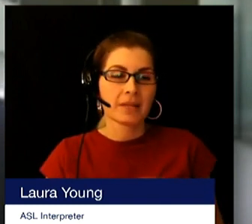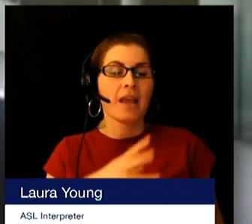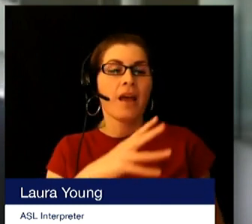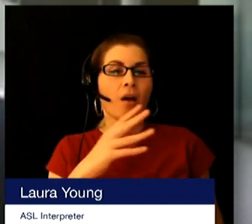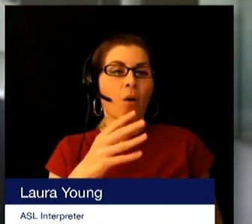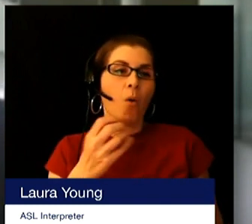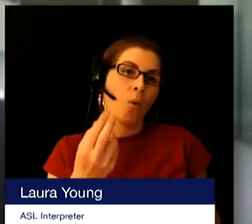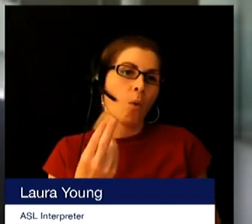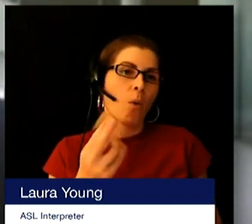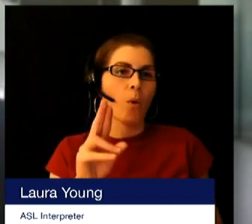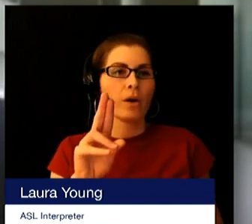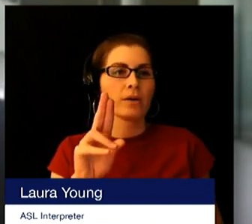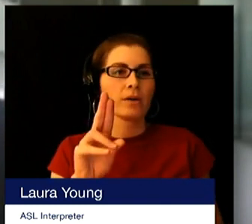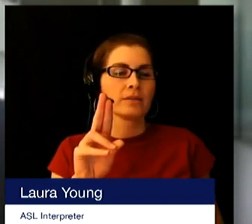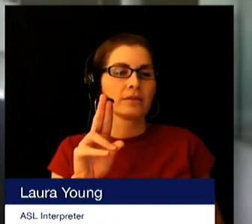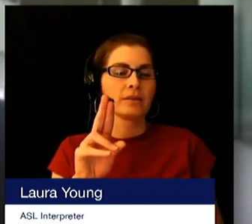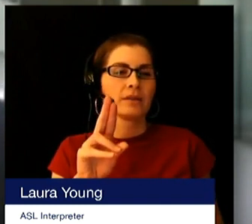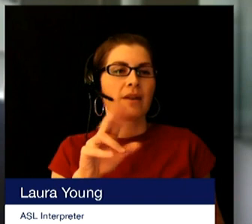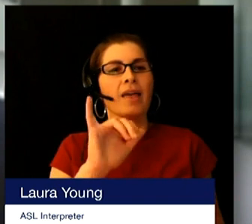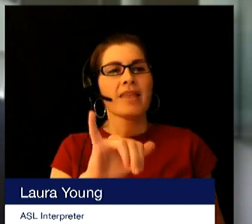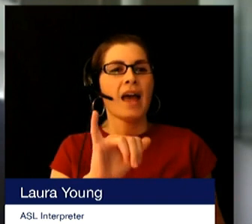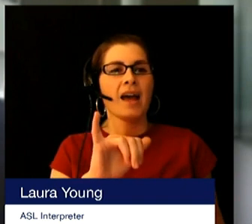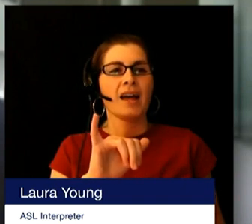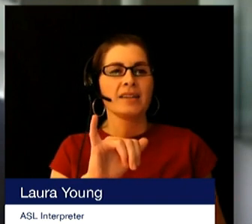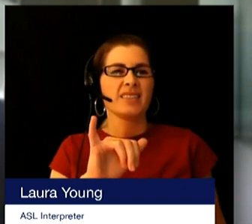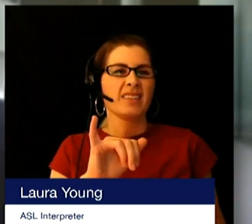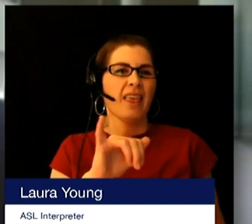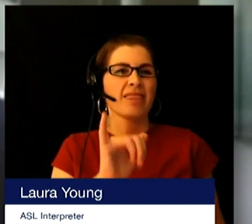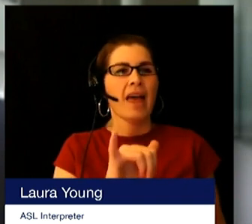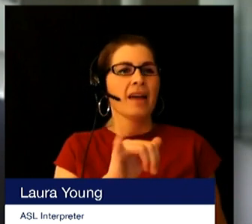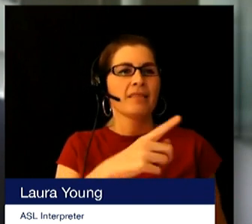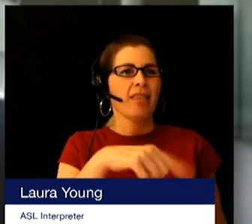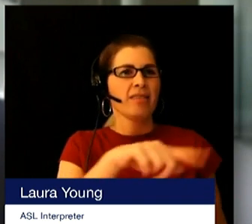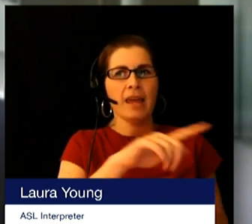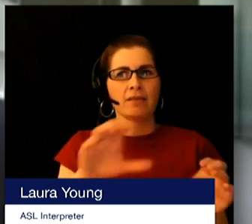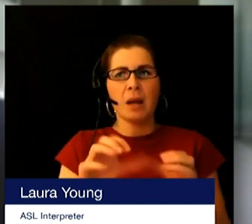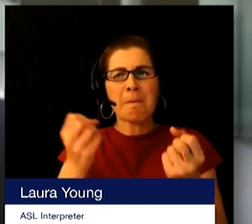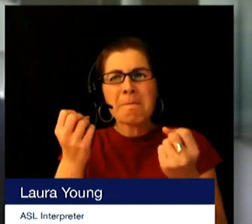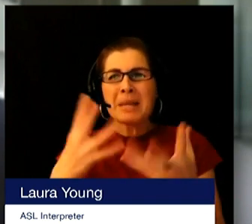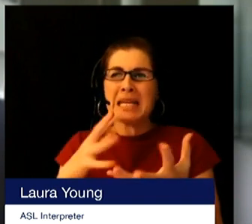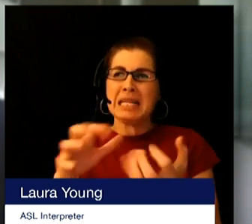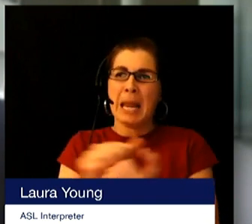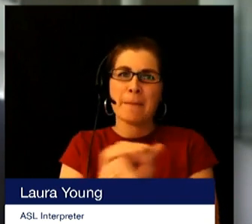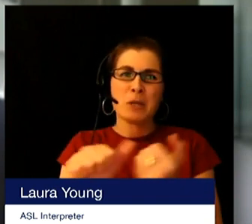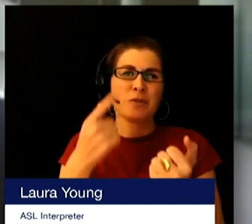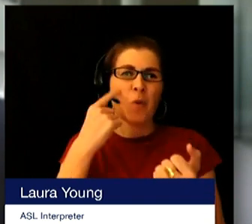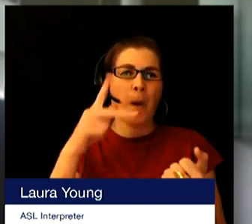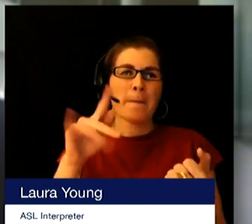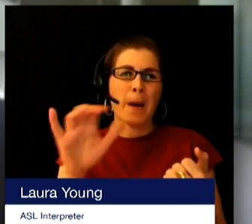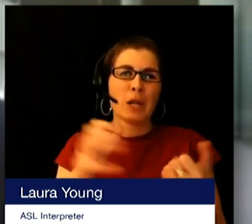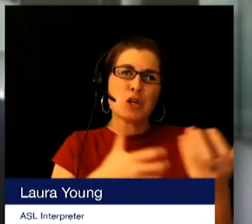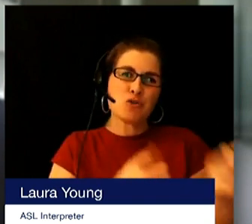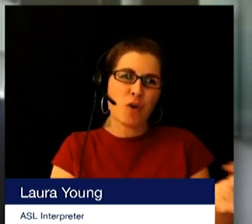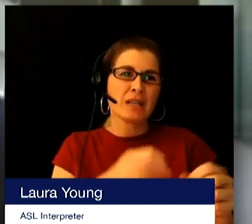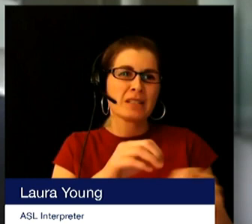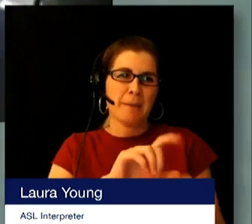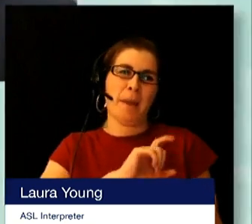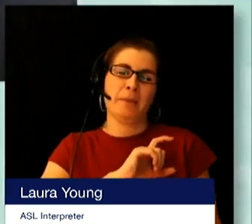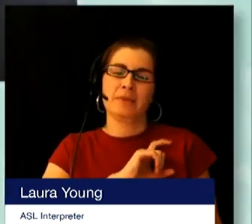the sort of dragnets that have done so much damage to public trust in law enforcement across the